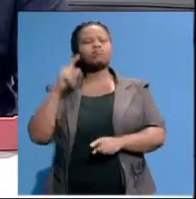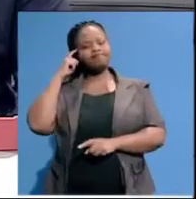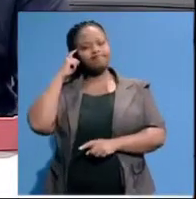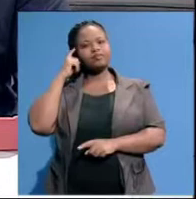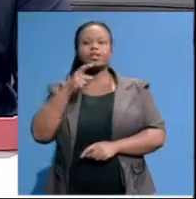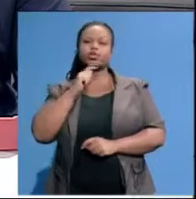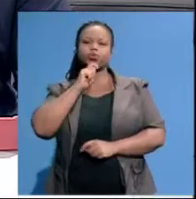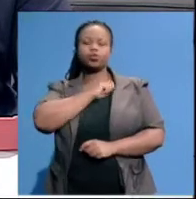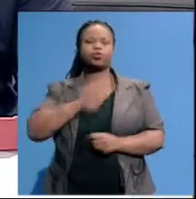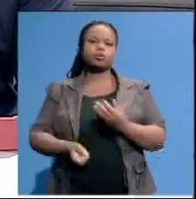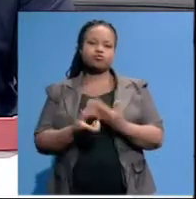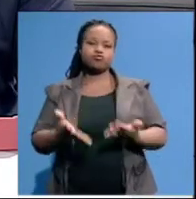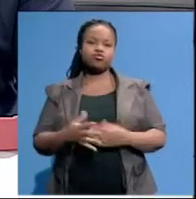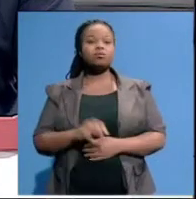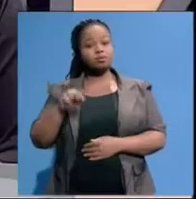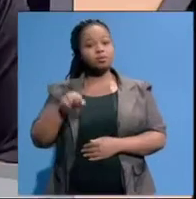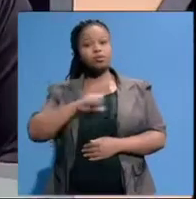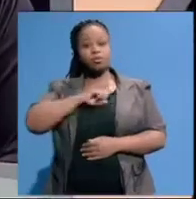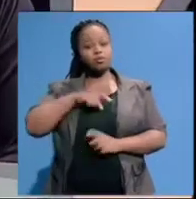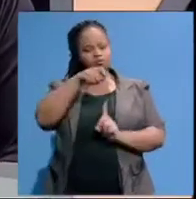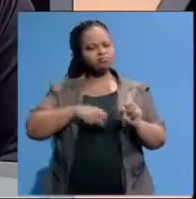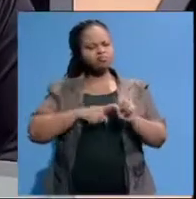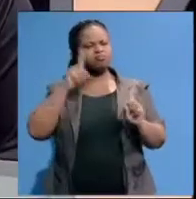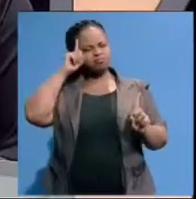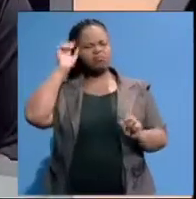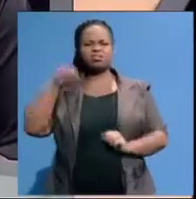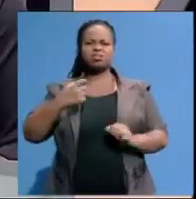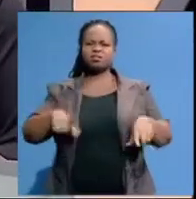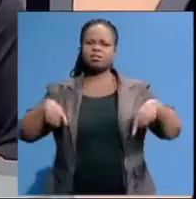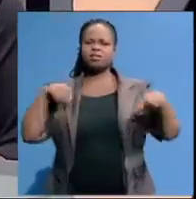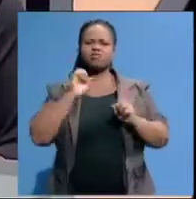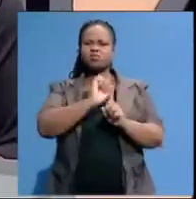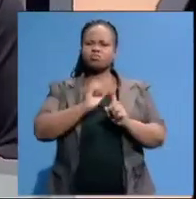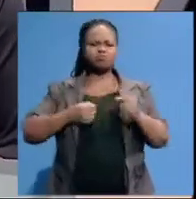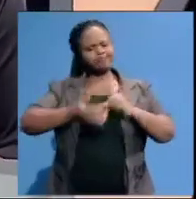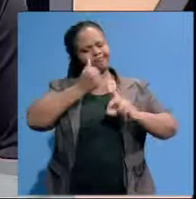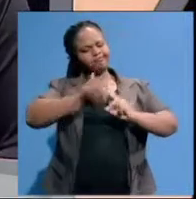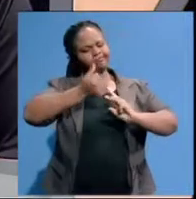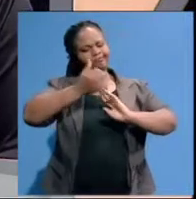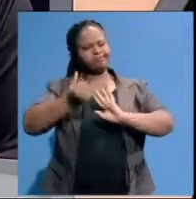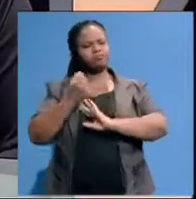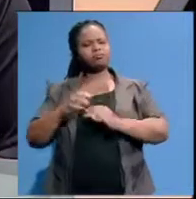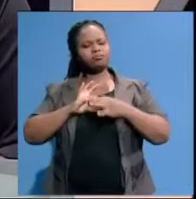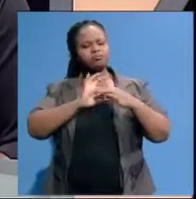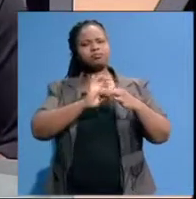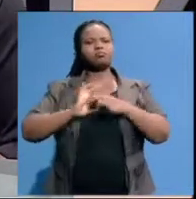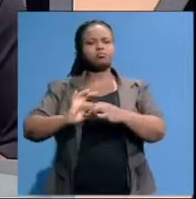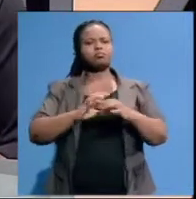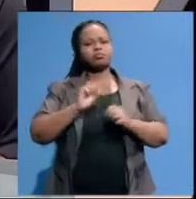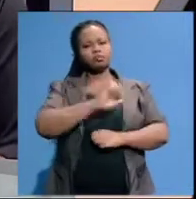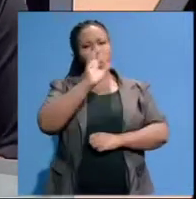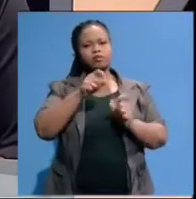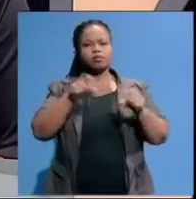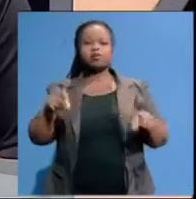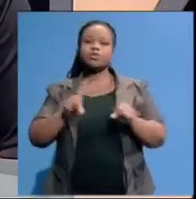today. Indeed they do, Robert. uTata Madiba certainly fulfilled his duty and responsibilities to the people of Mzantsi Afrika, and today we